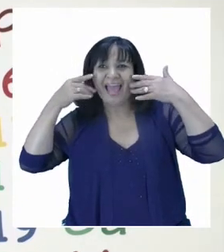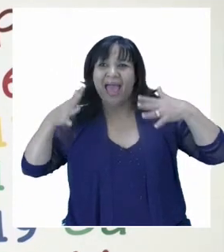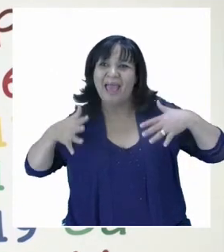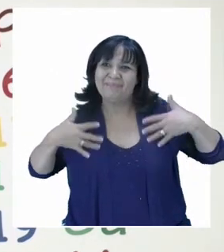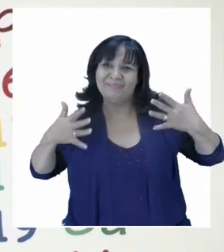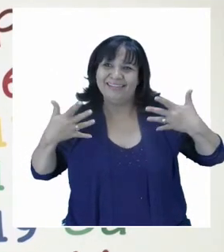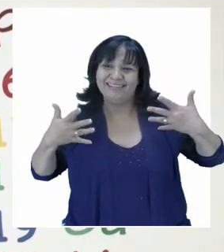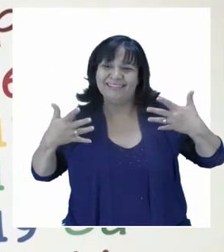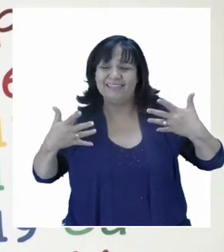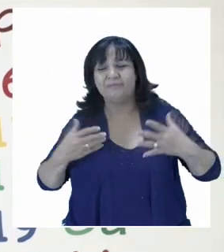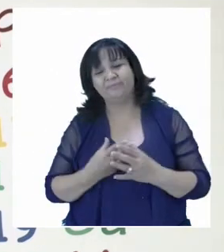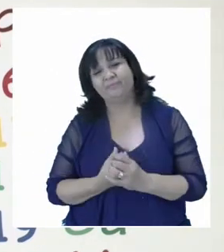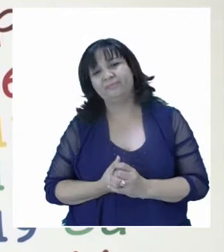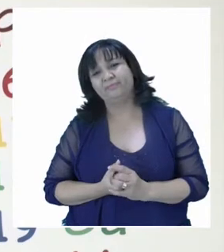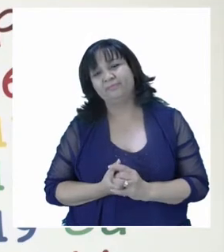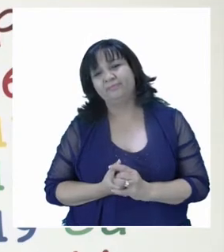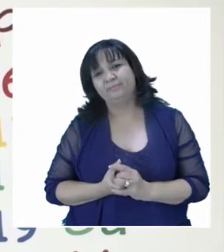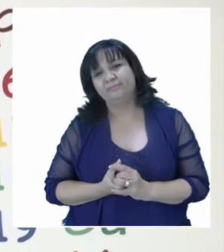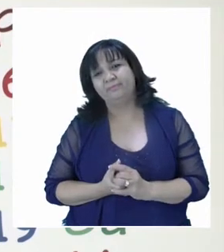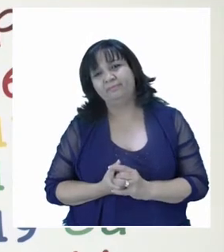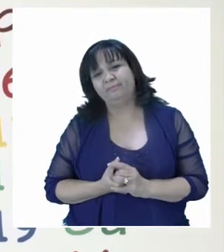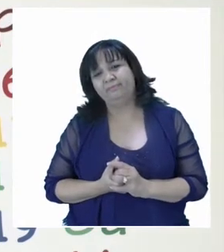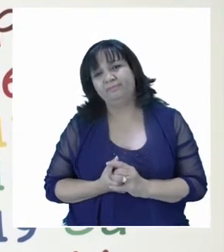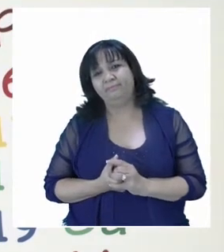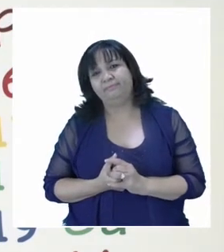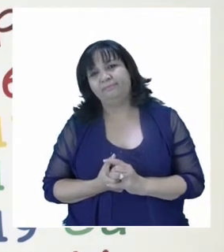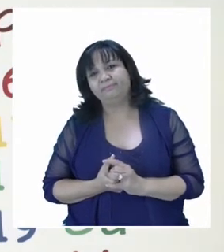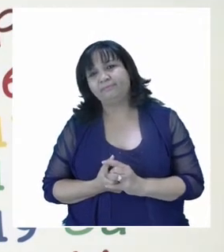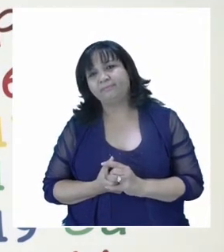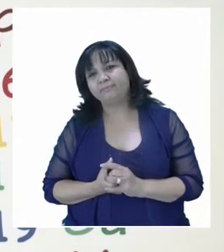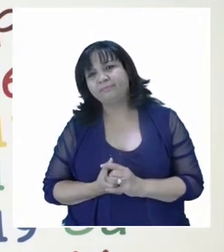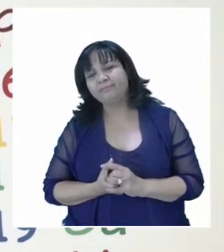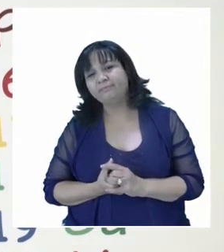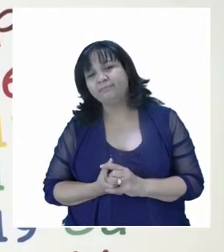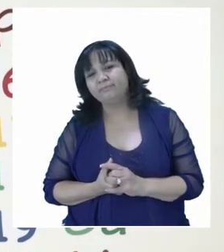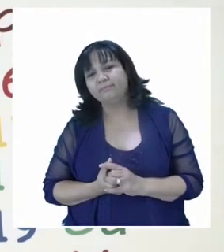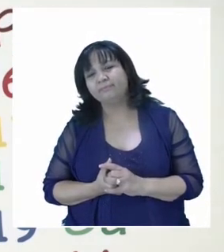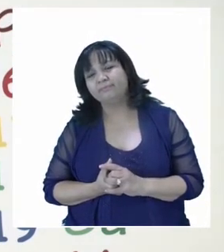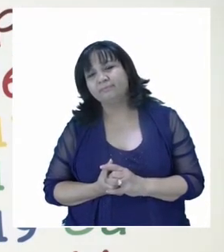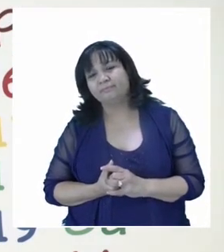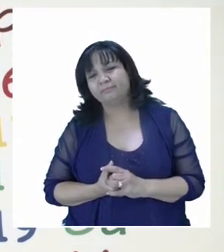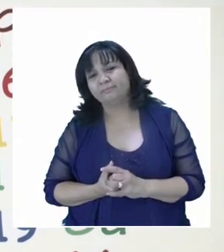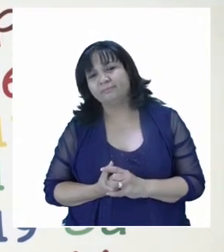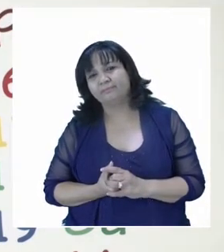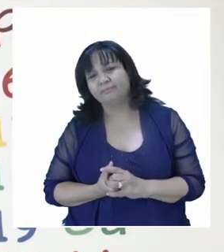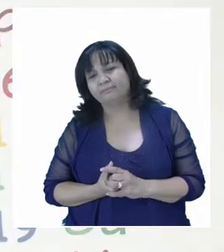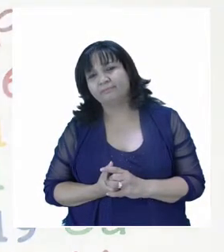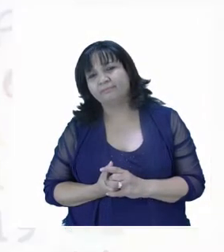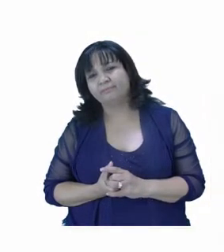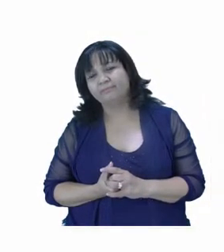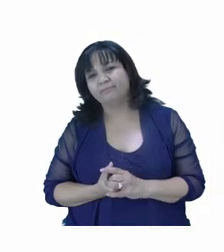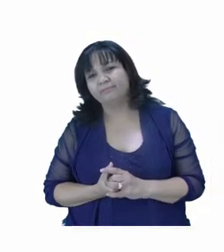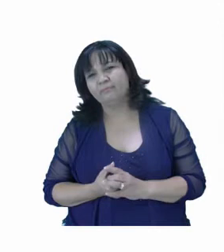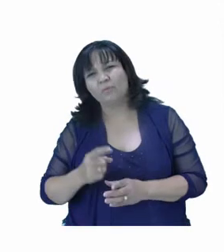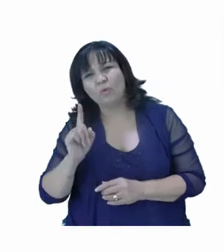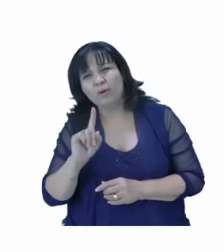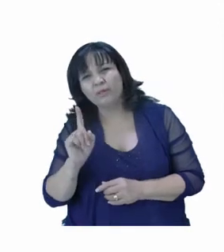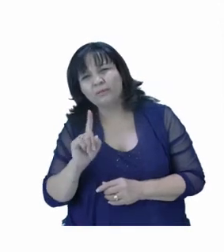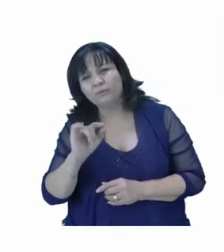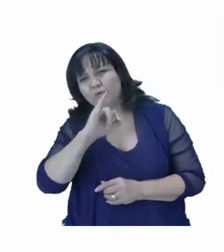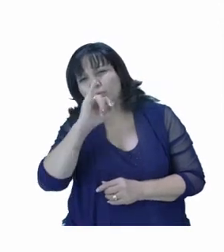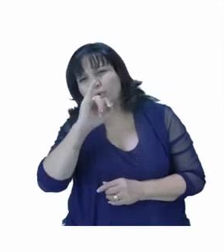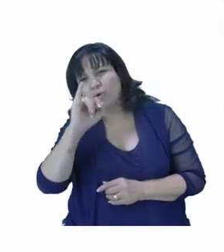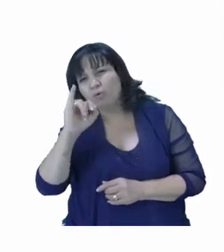Now, let us go back to our exercise to see what else we need to draw.